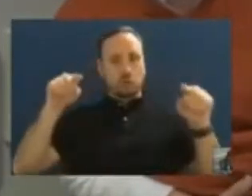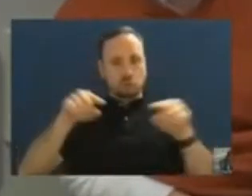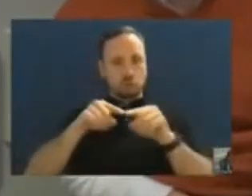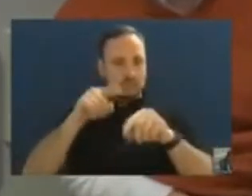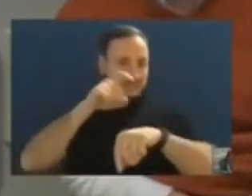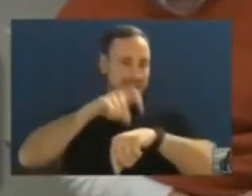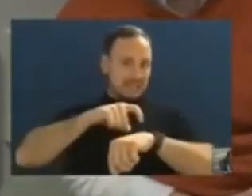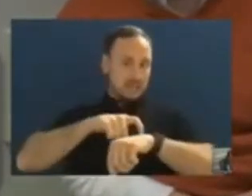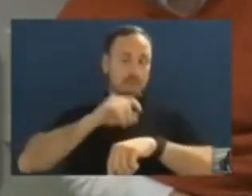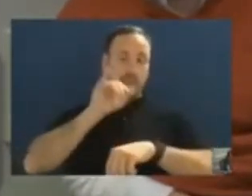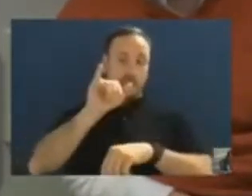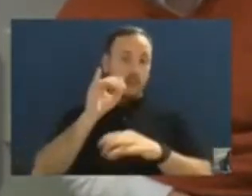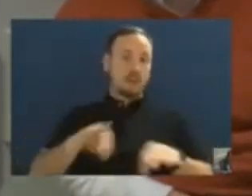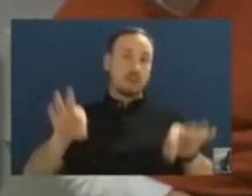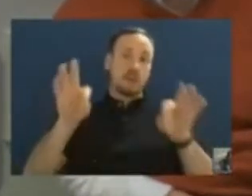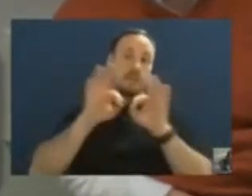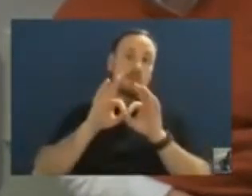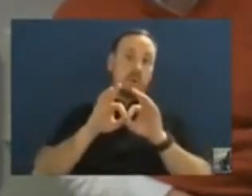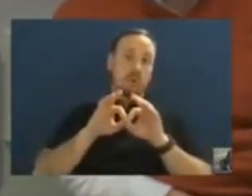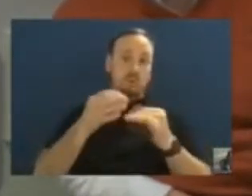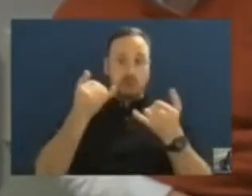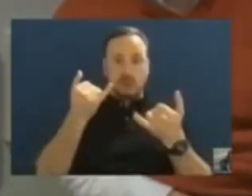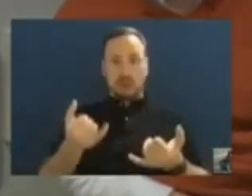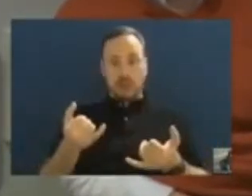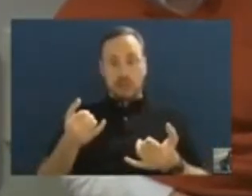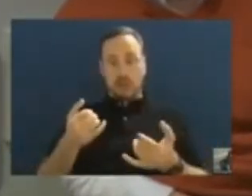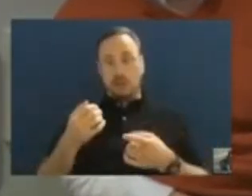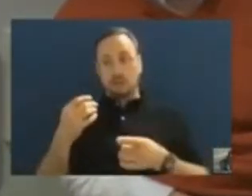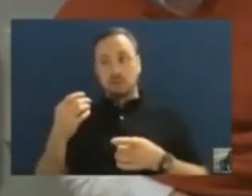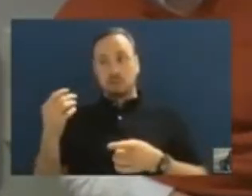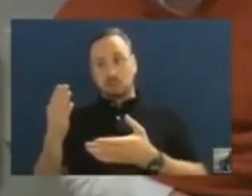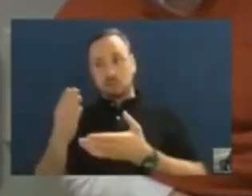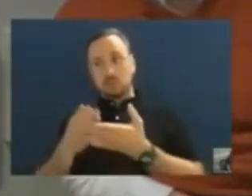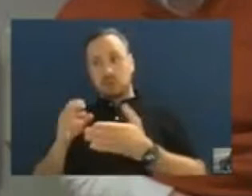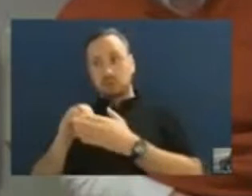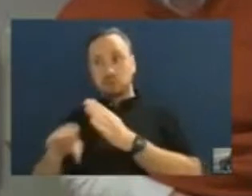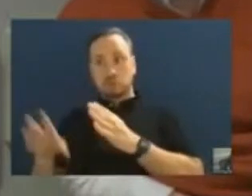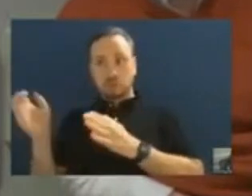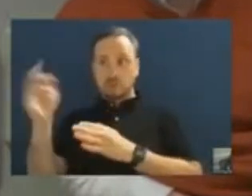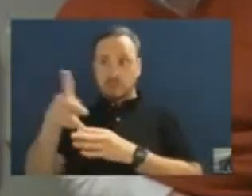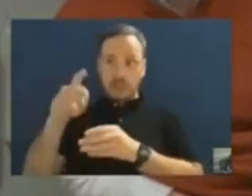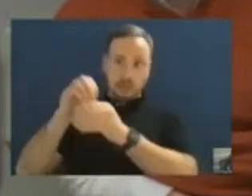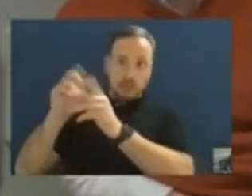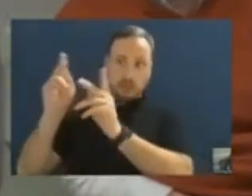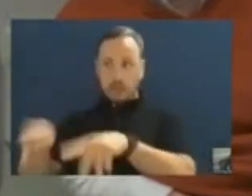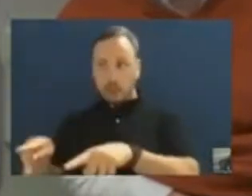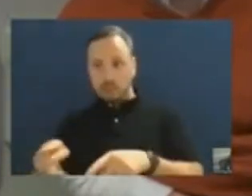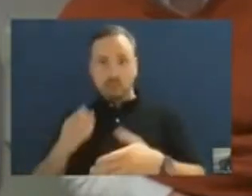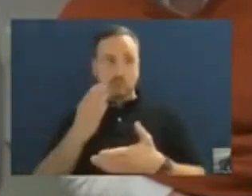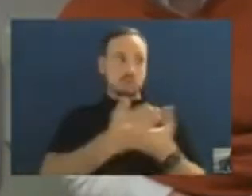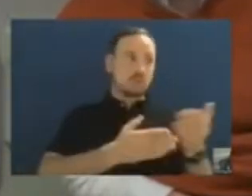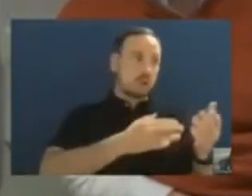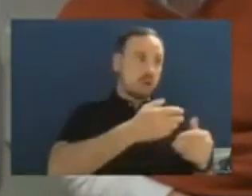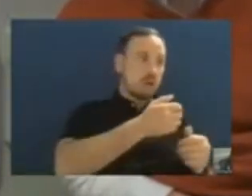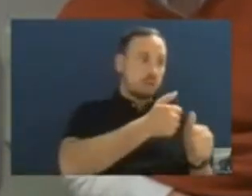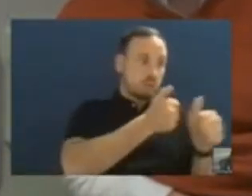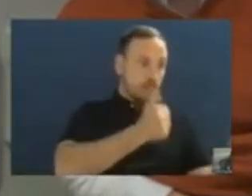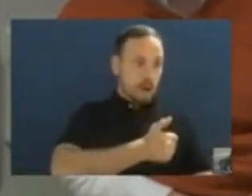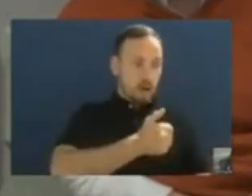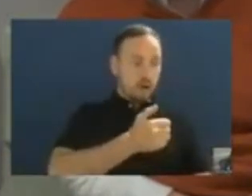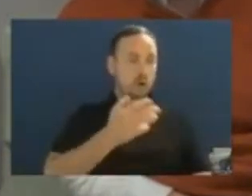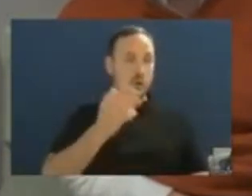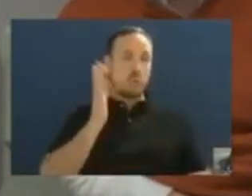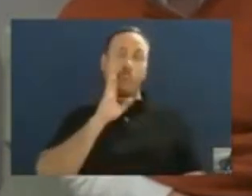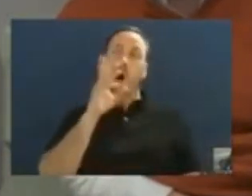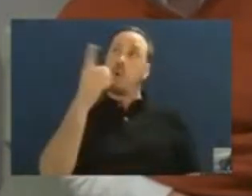and we have students at home and remote. What is that really going to look like? And I think this is the real work,